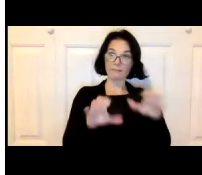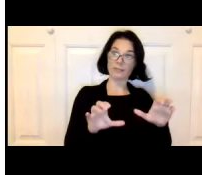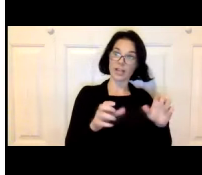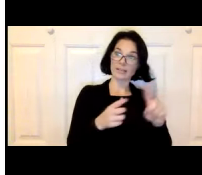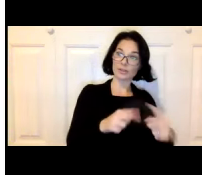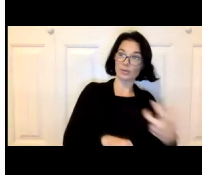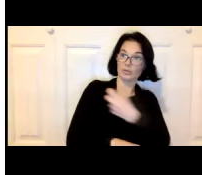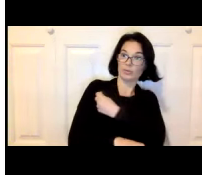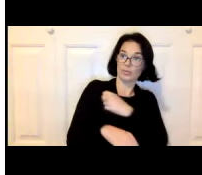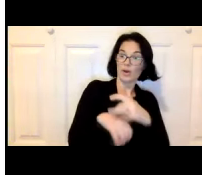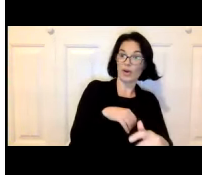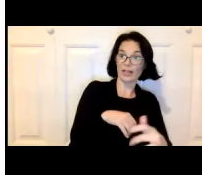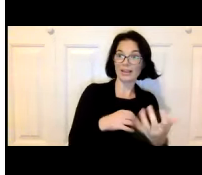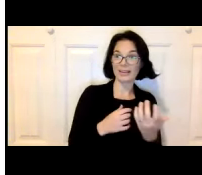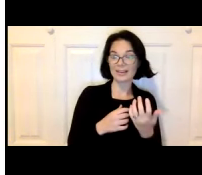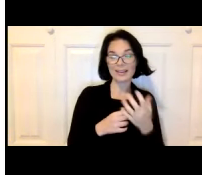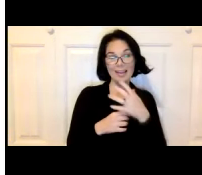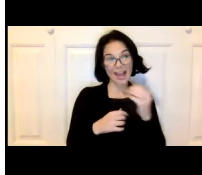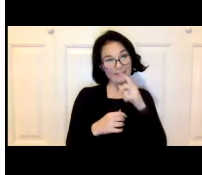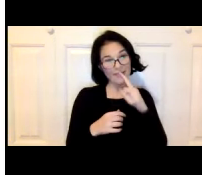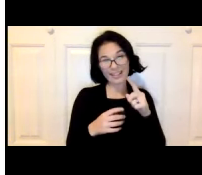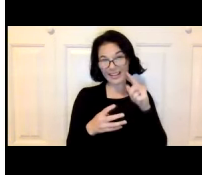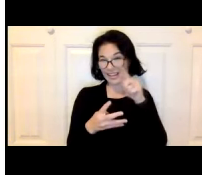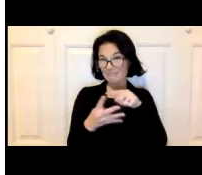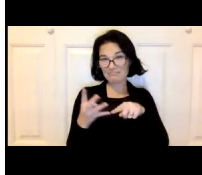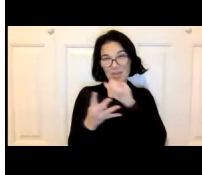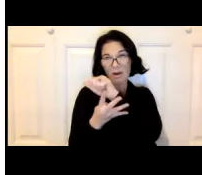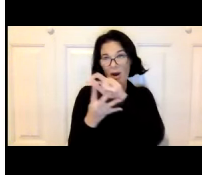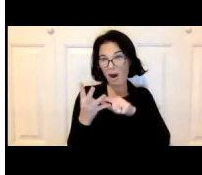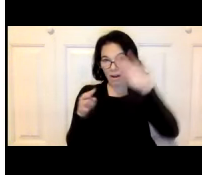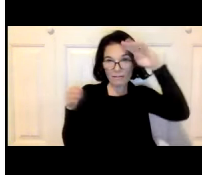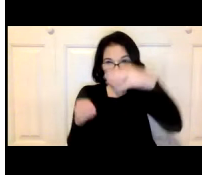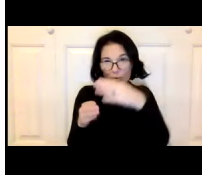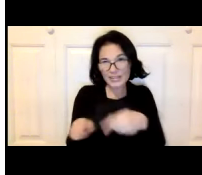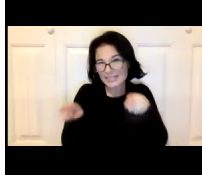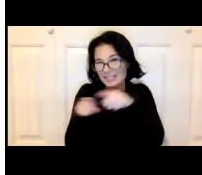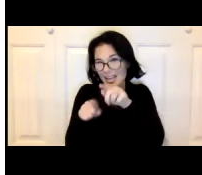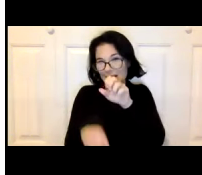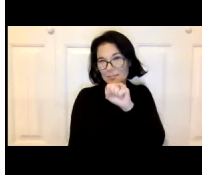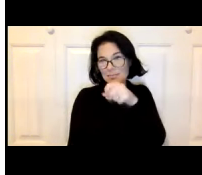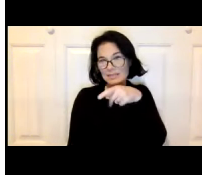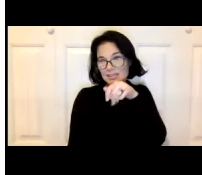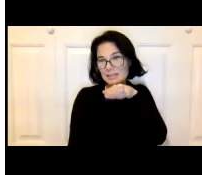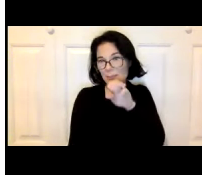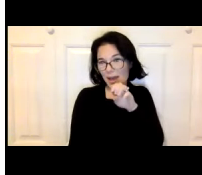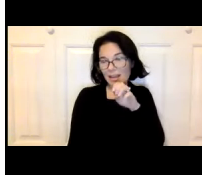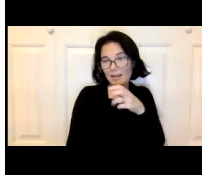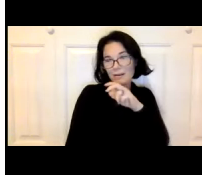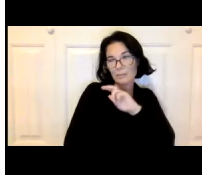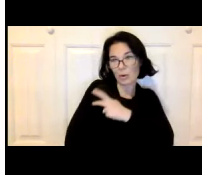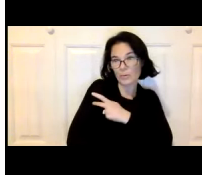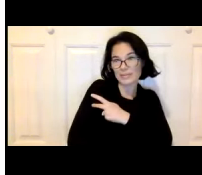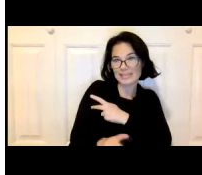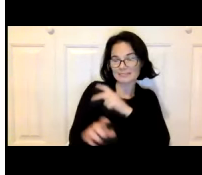pharmaceutical companies are targeting the same spike protein. So we anticipate that the efficacy of these